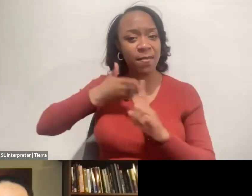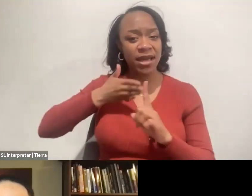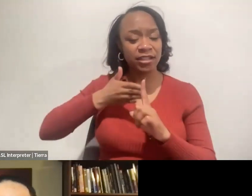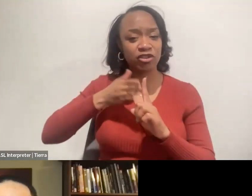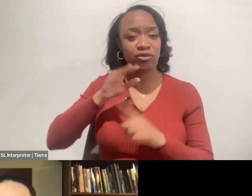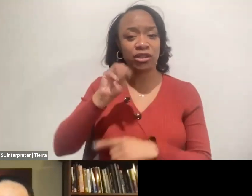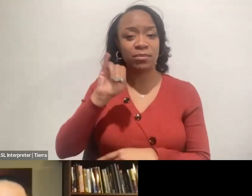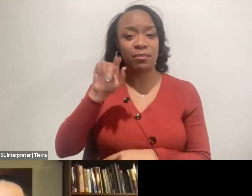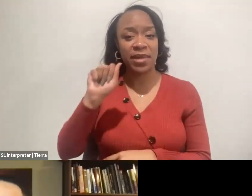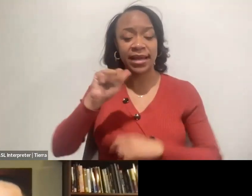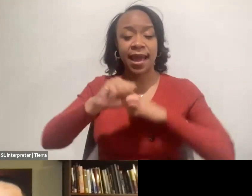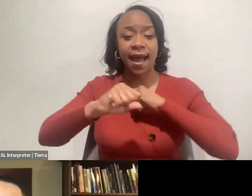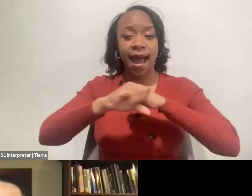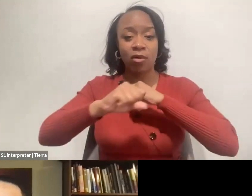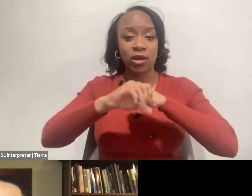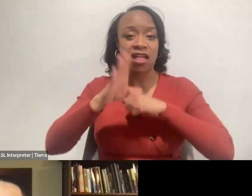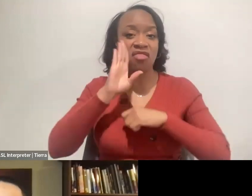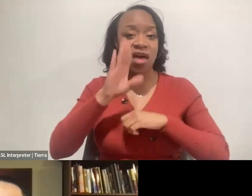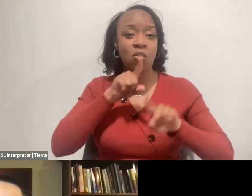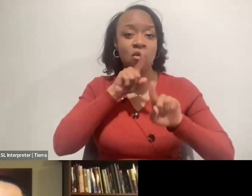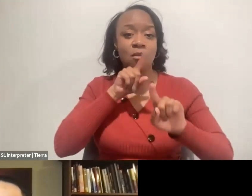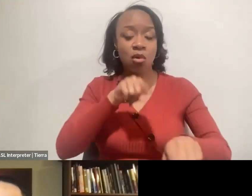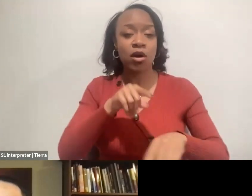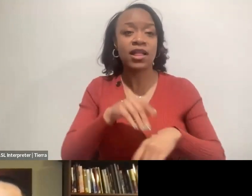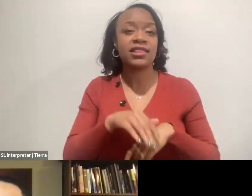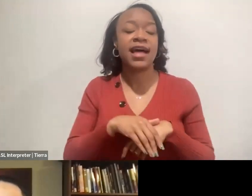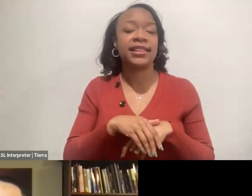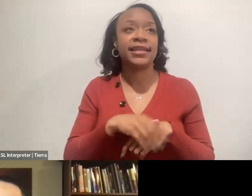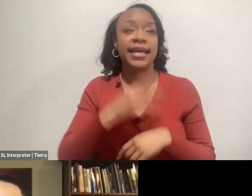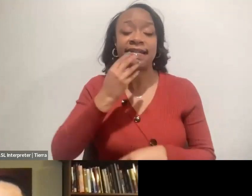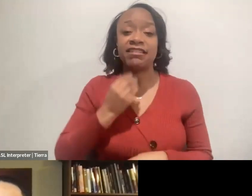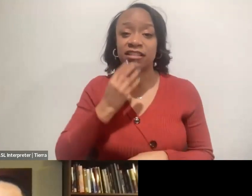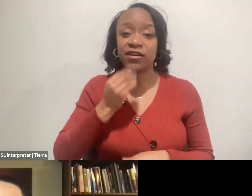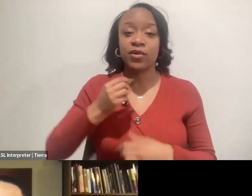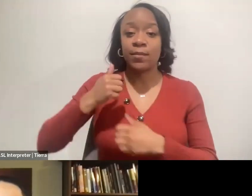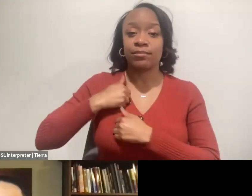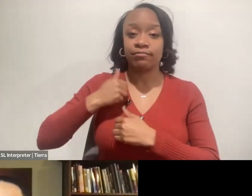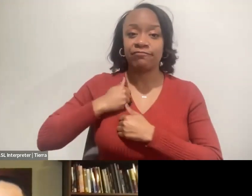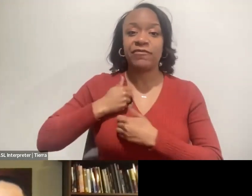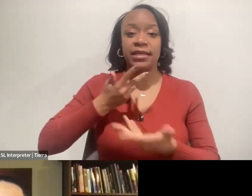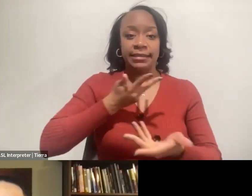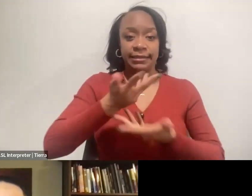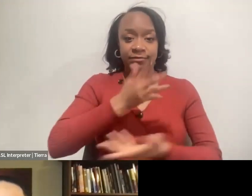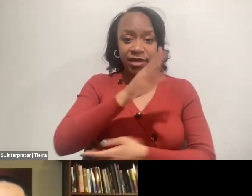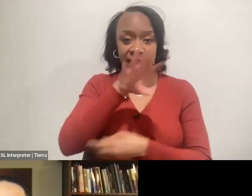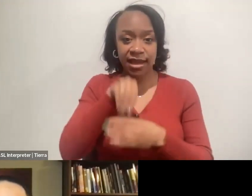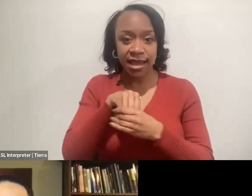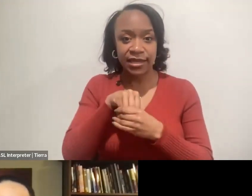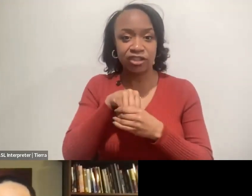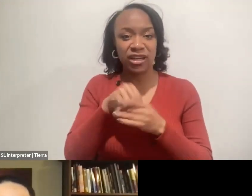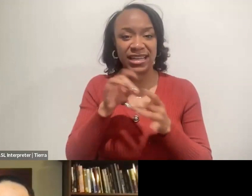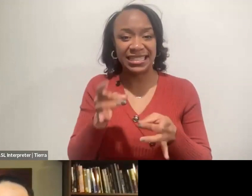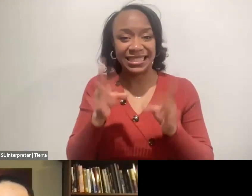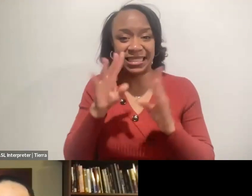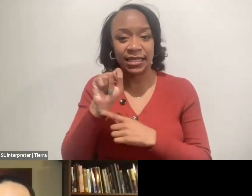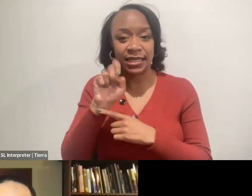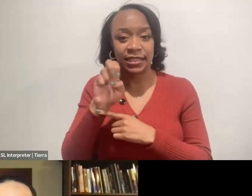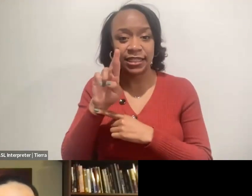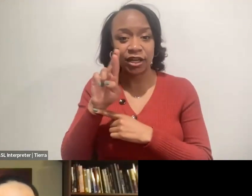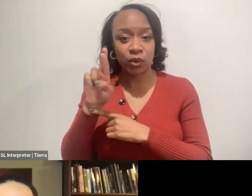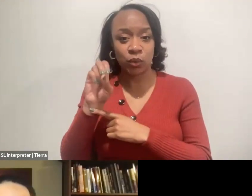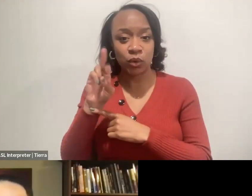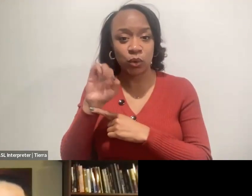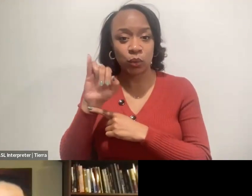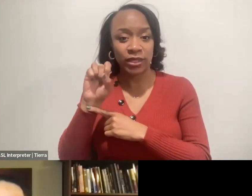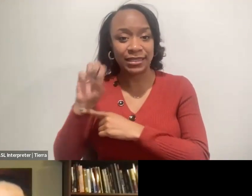outlet reporting that the Israeli military is engaged in terrorism in Gaza?